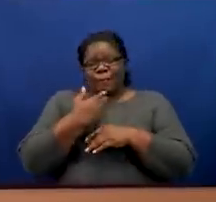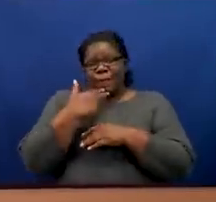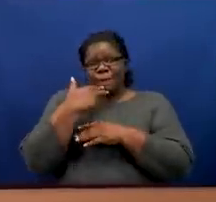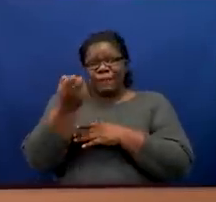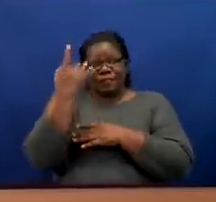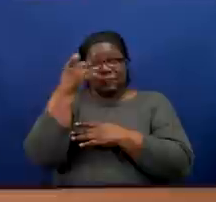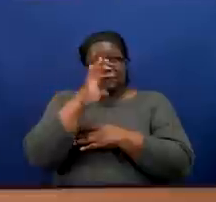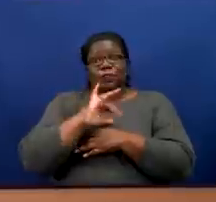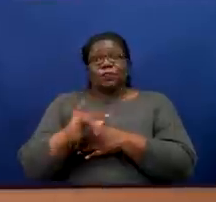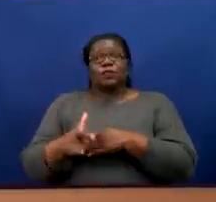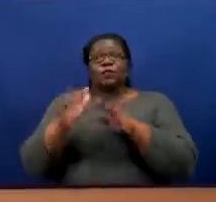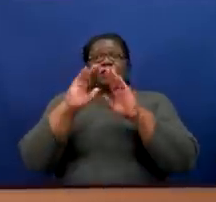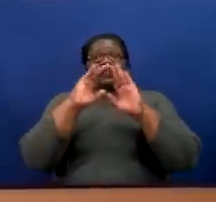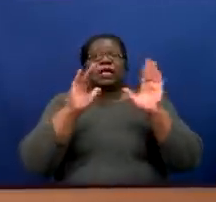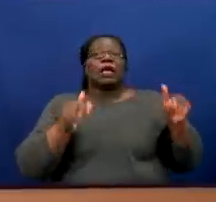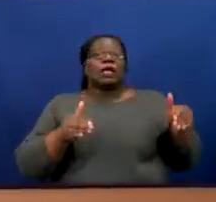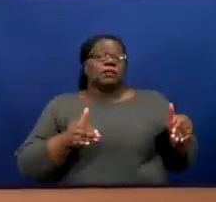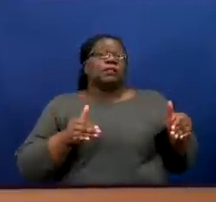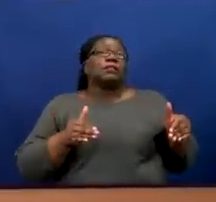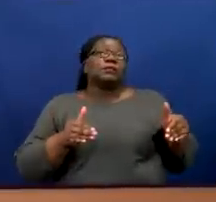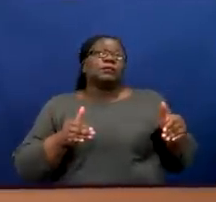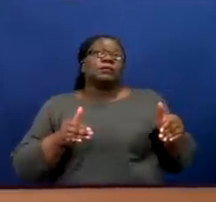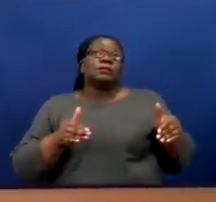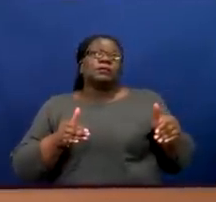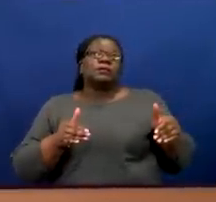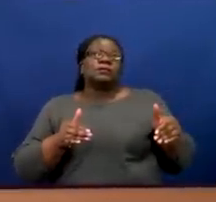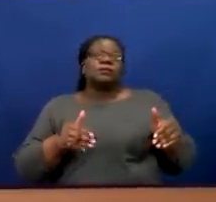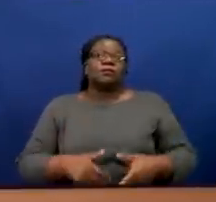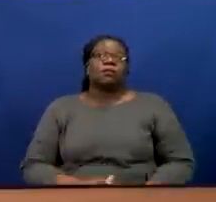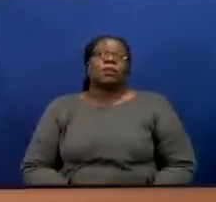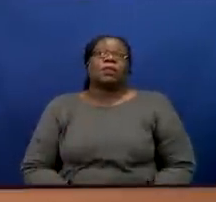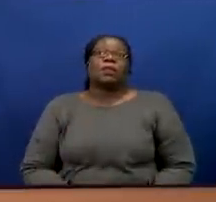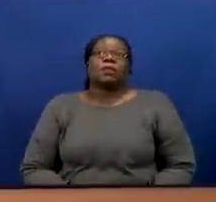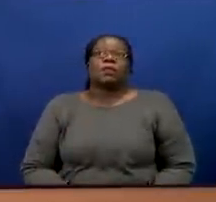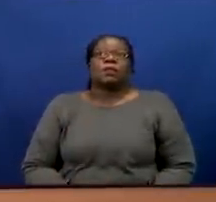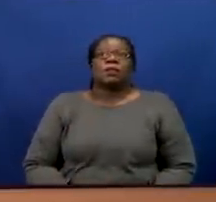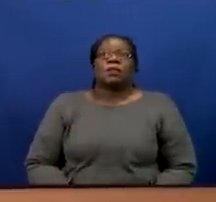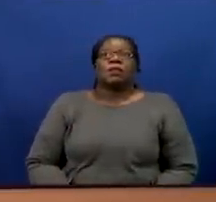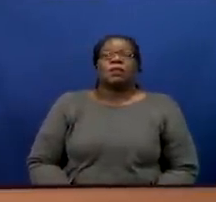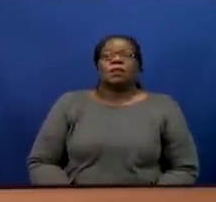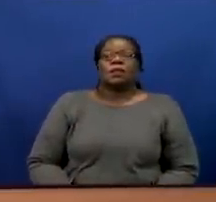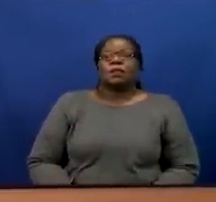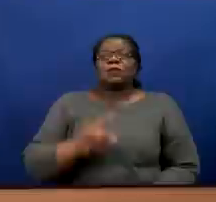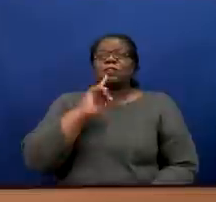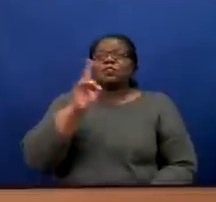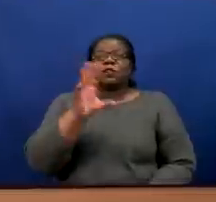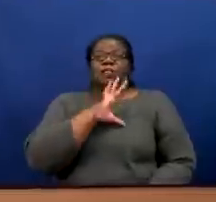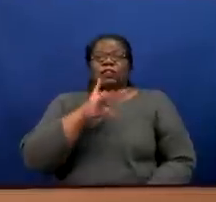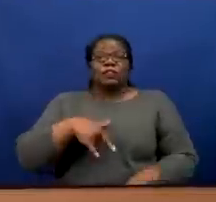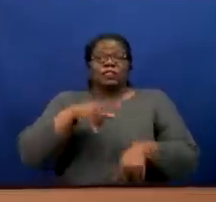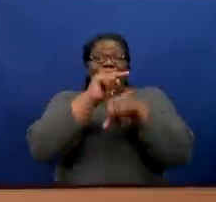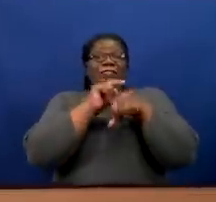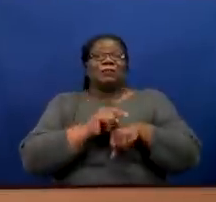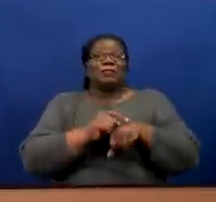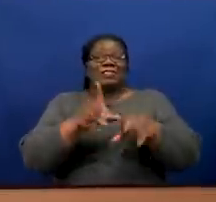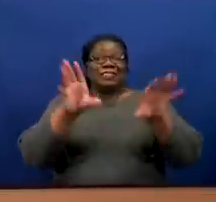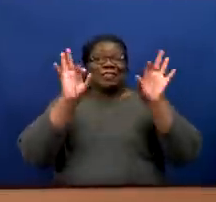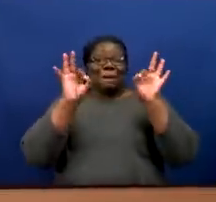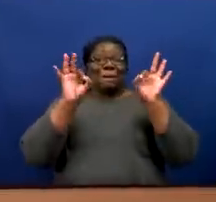house is outfitted with excellence